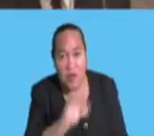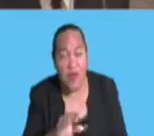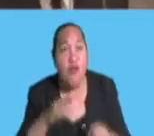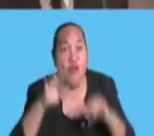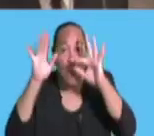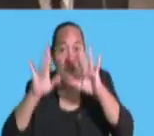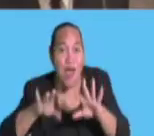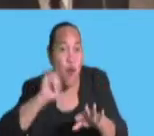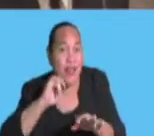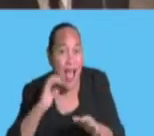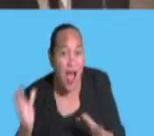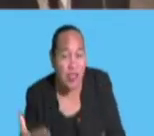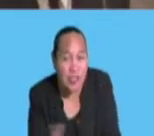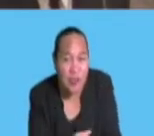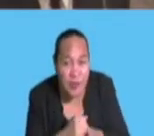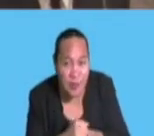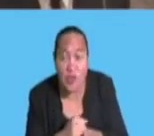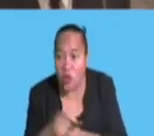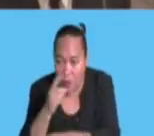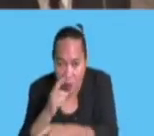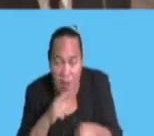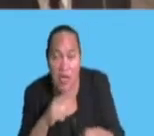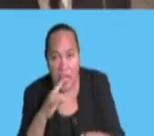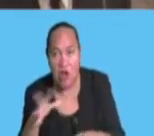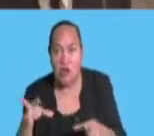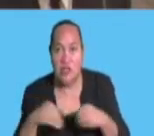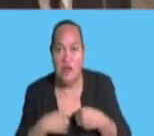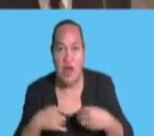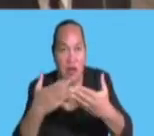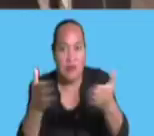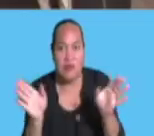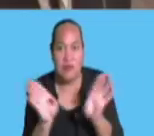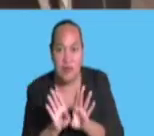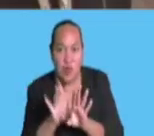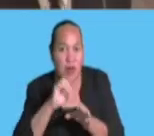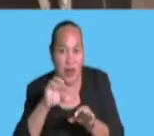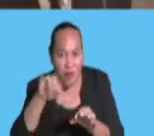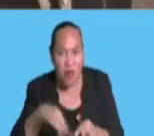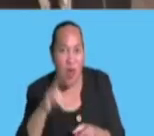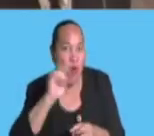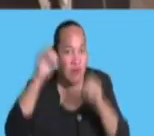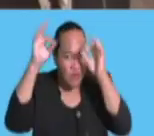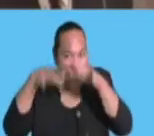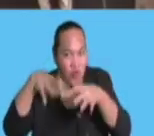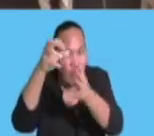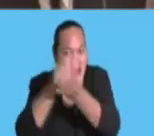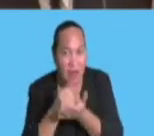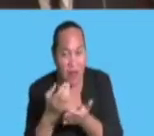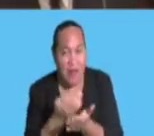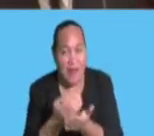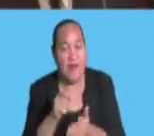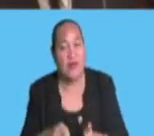harvesting programs, where eligible households get 5,000-liter water tanks. 4.1 million has been allocated for non-revenue water